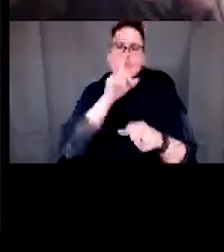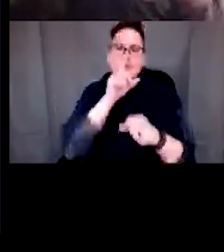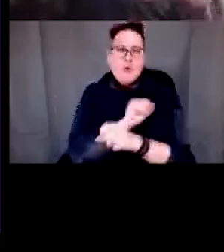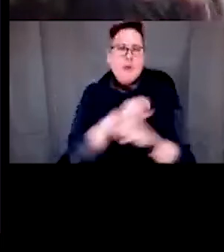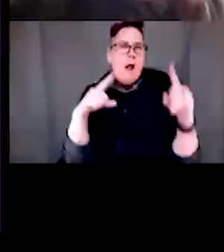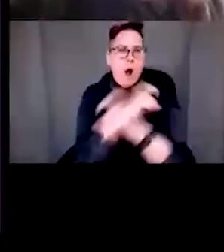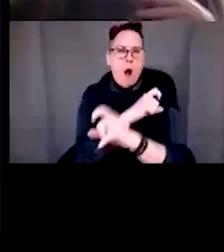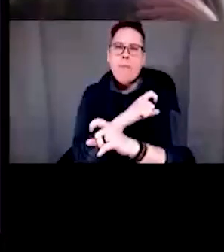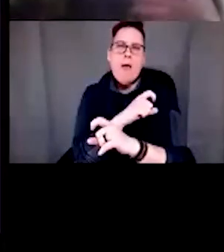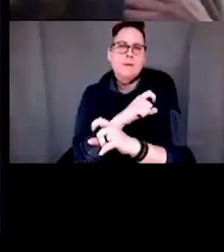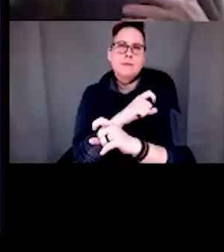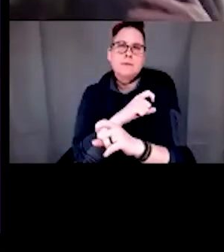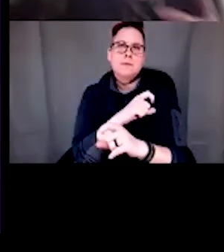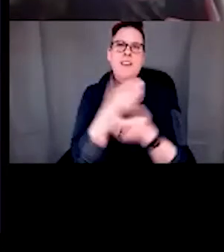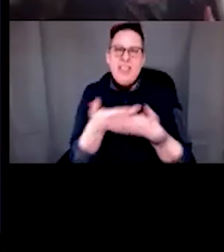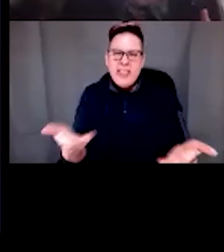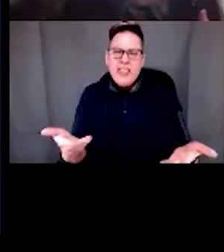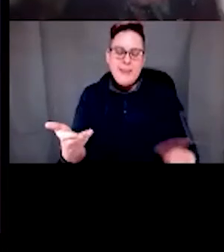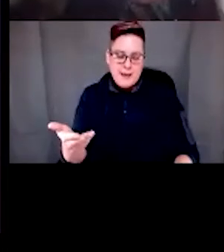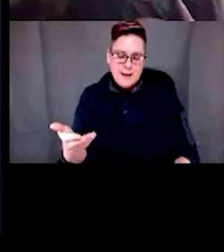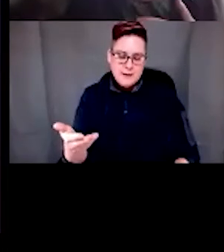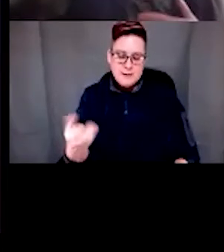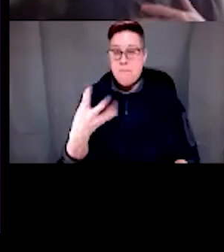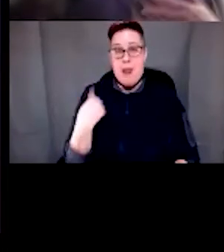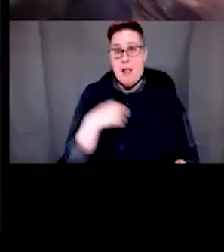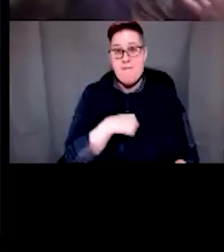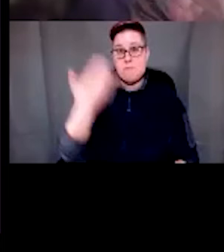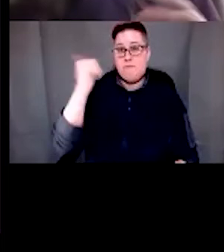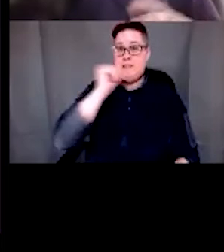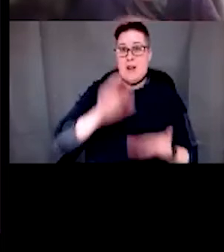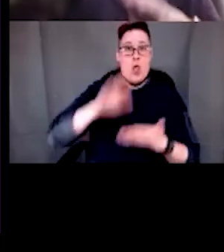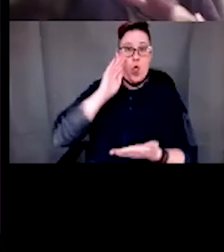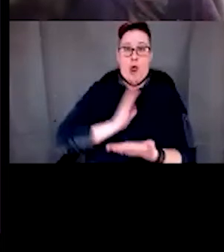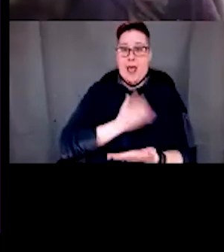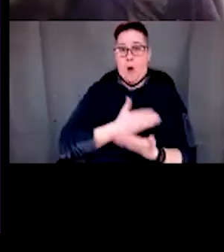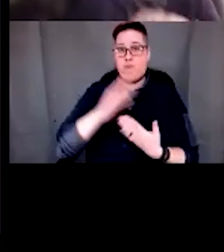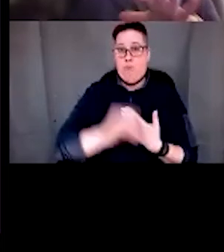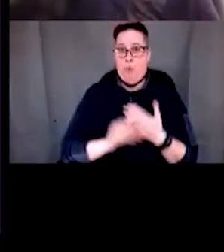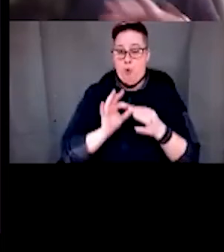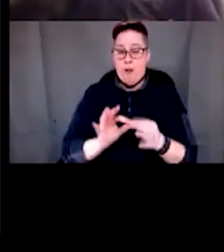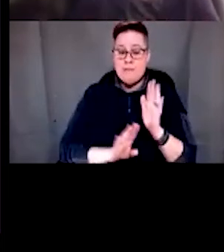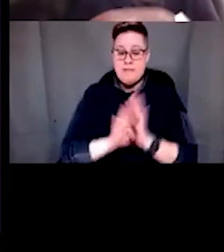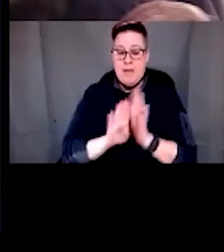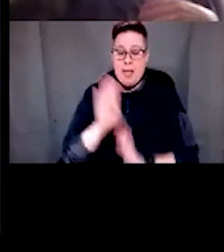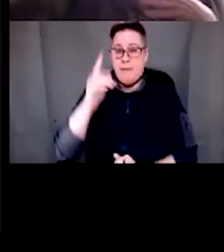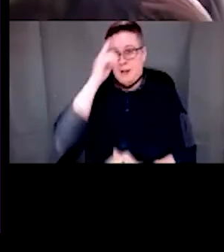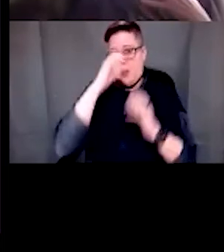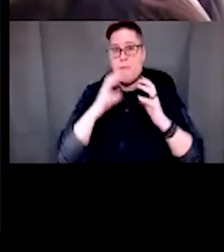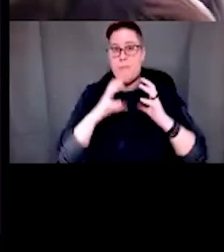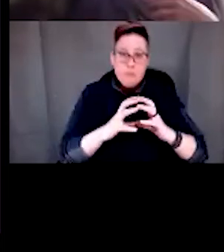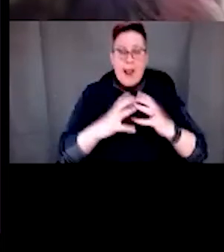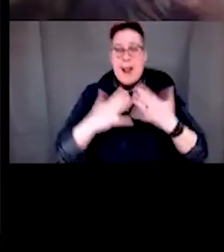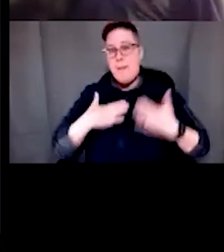complex things that many of us didn't learn in our programs about development of brain, body, and